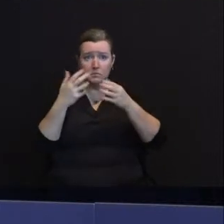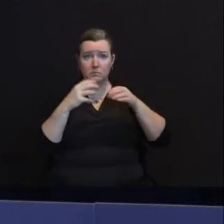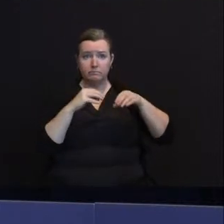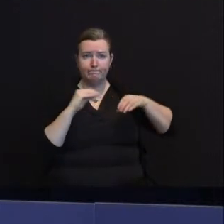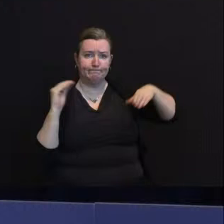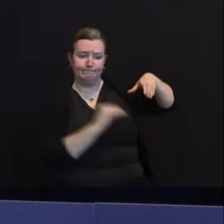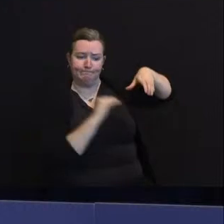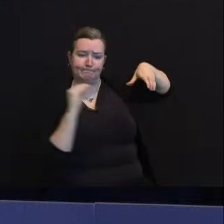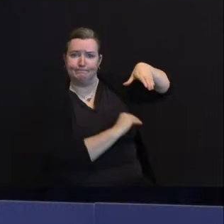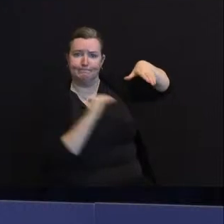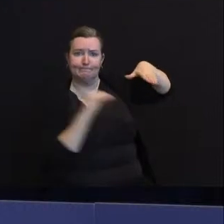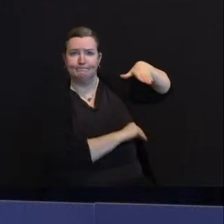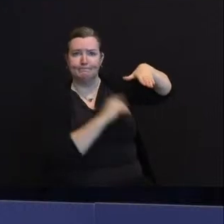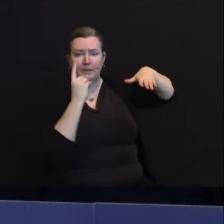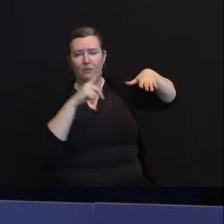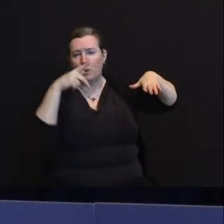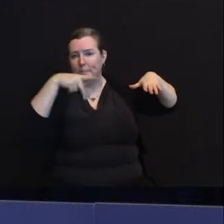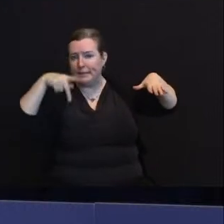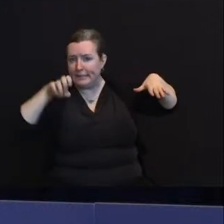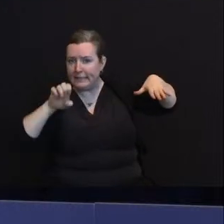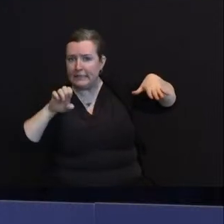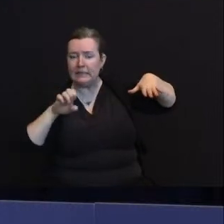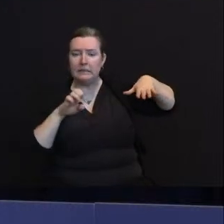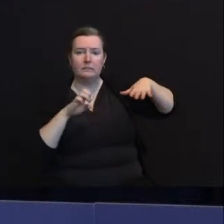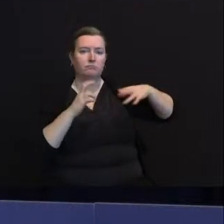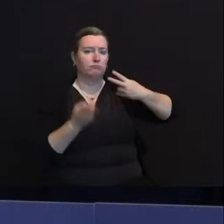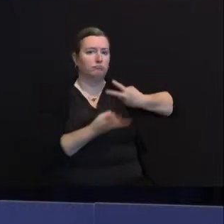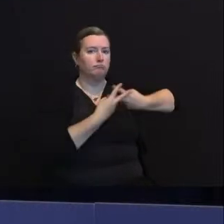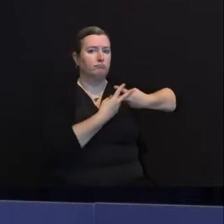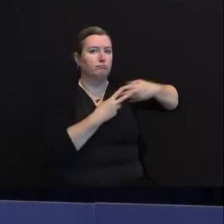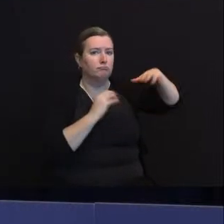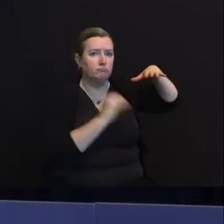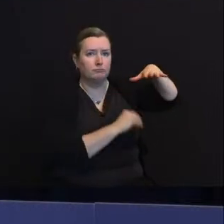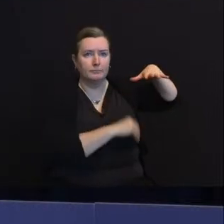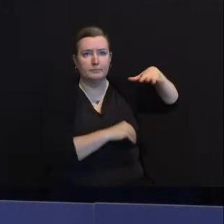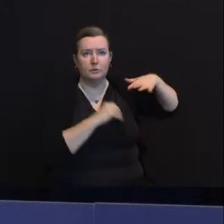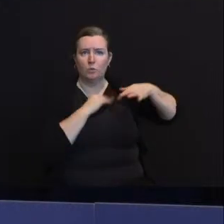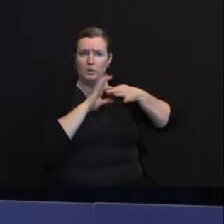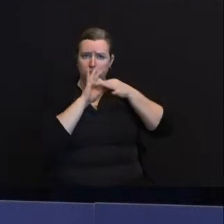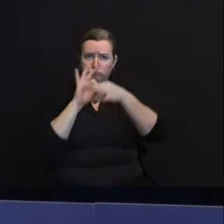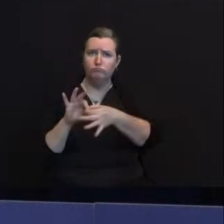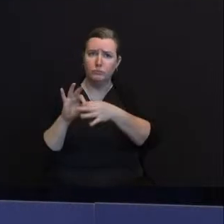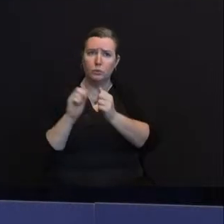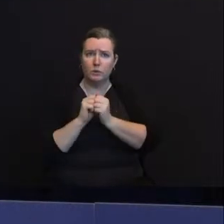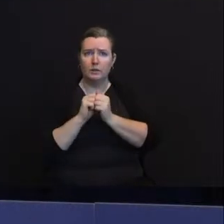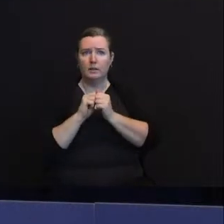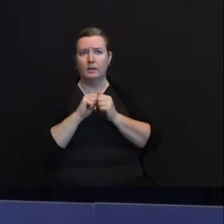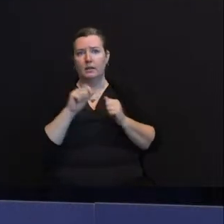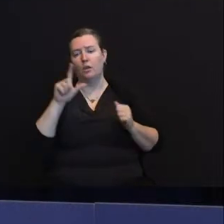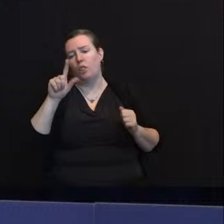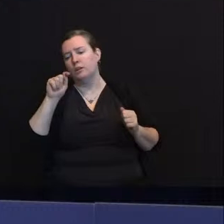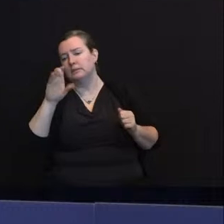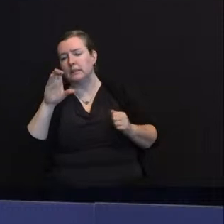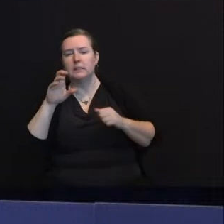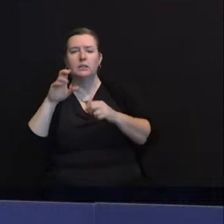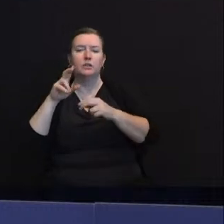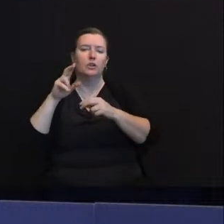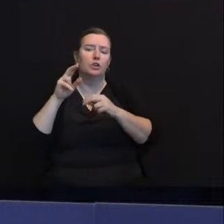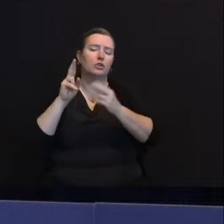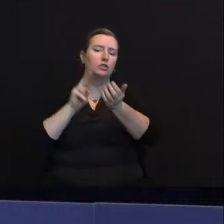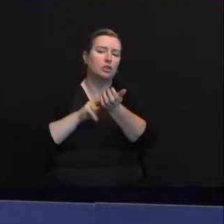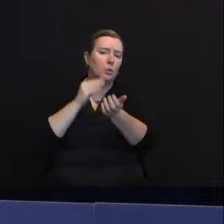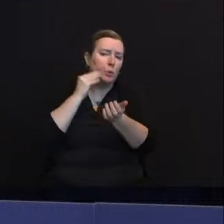Association and regional collaborators and long-term care facilities to determine triggers for access to